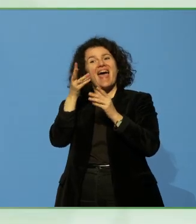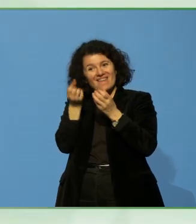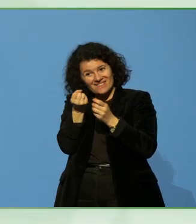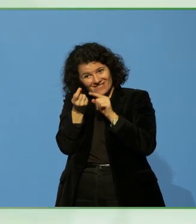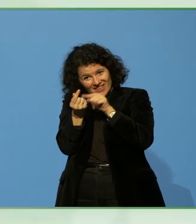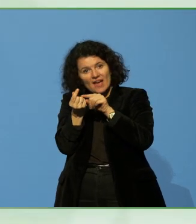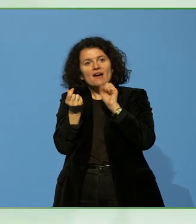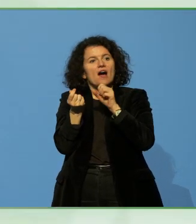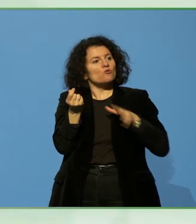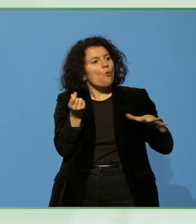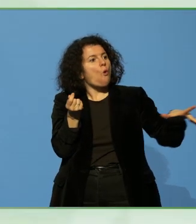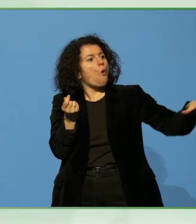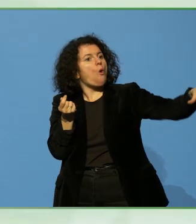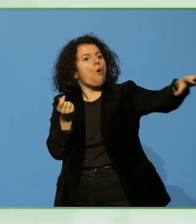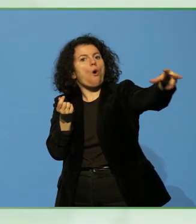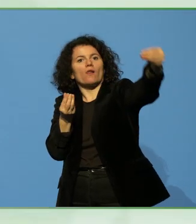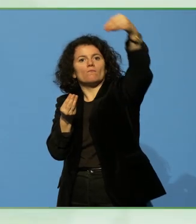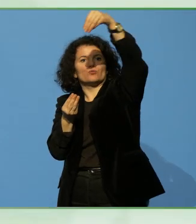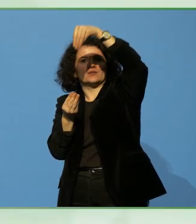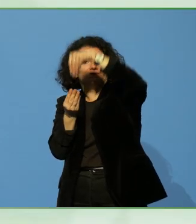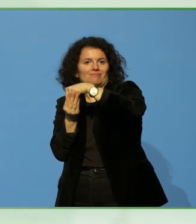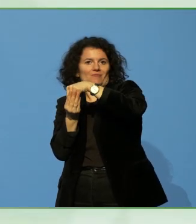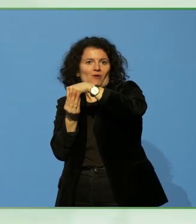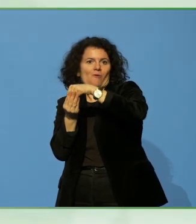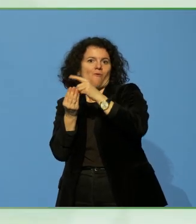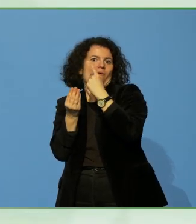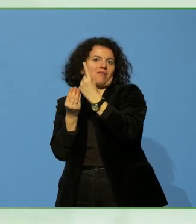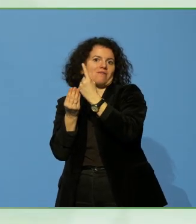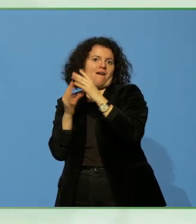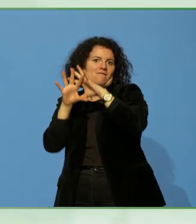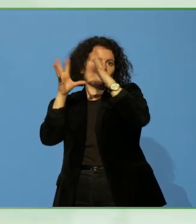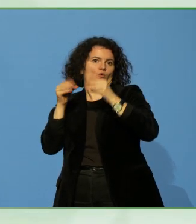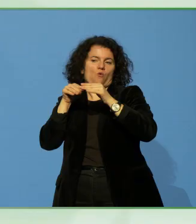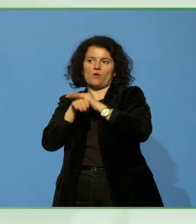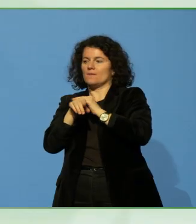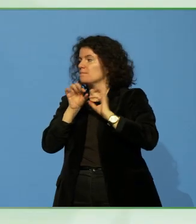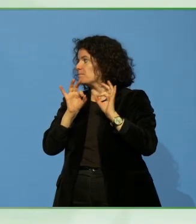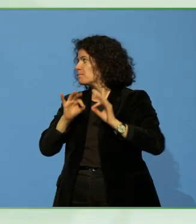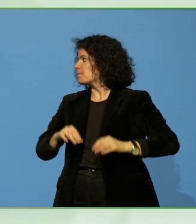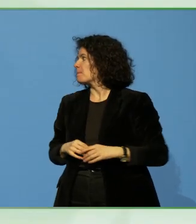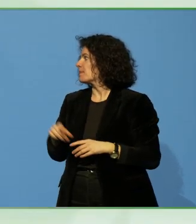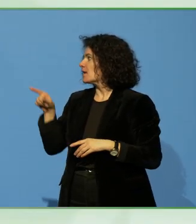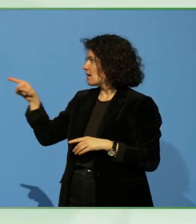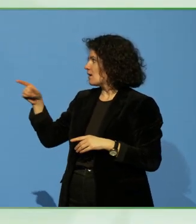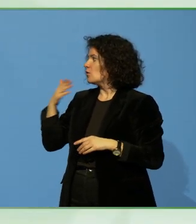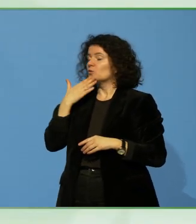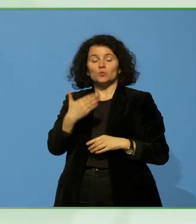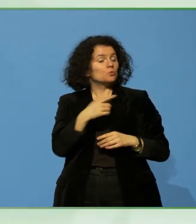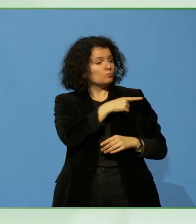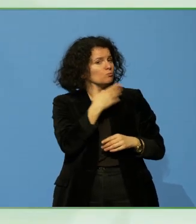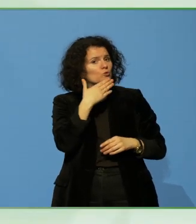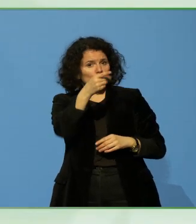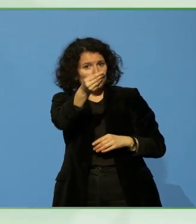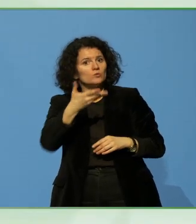Thank you. No, I was just... I suppose, though, to the lady in the audience's point, it sounds like in Austria, for example,